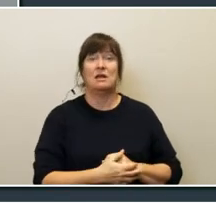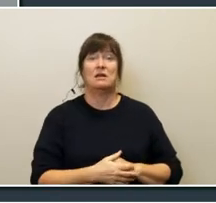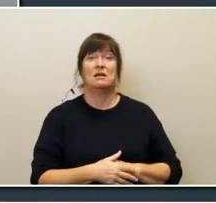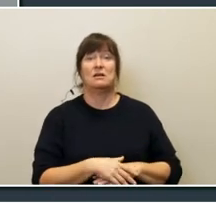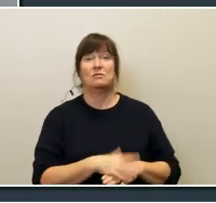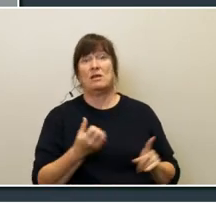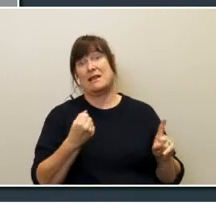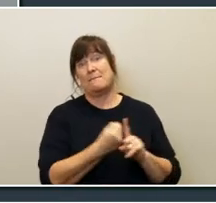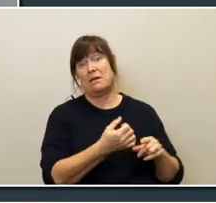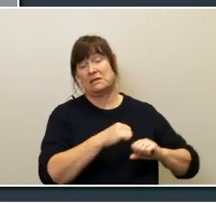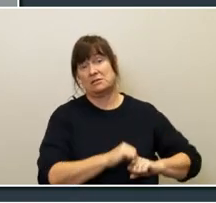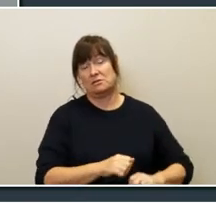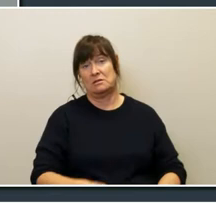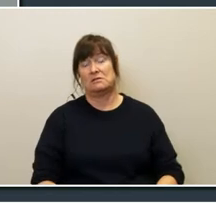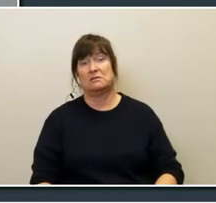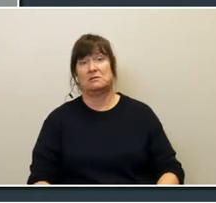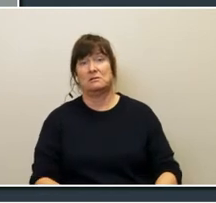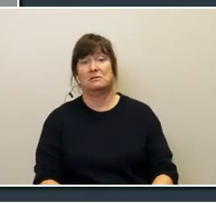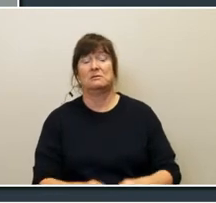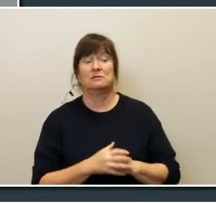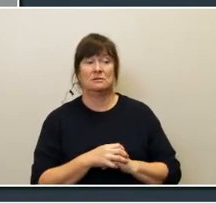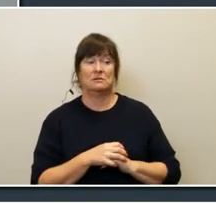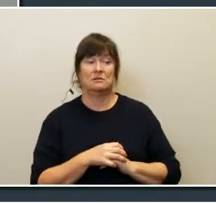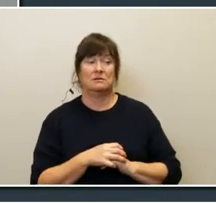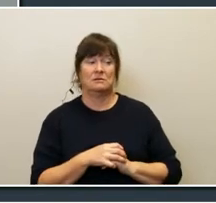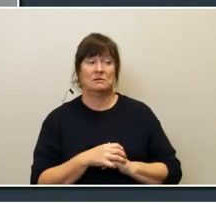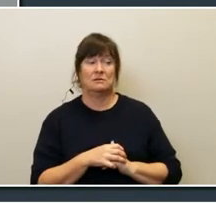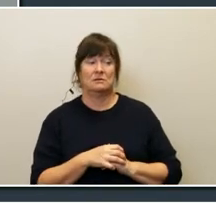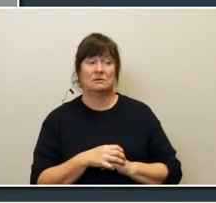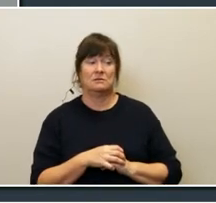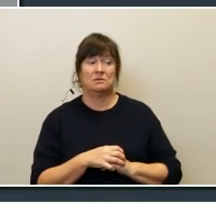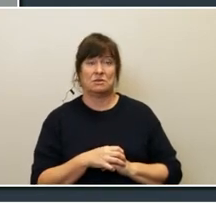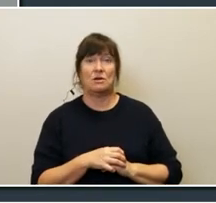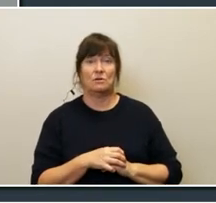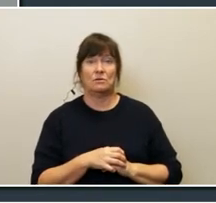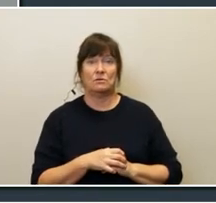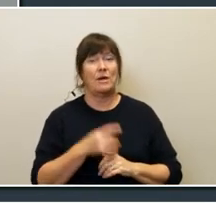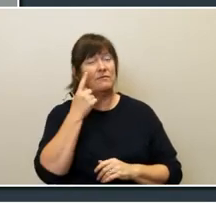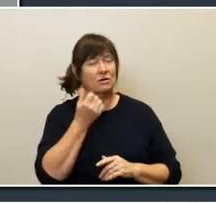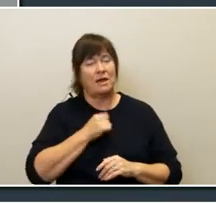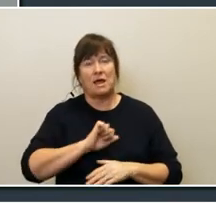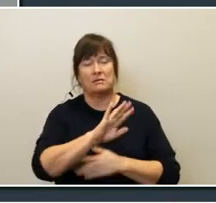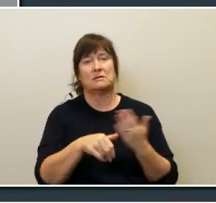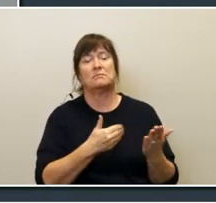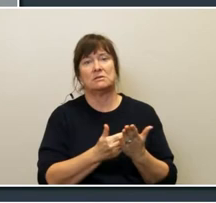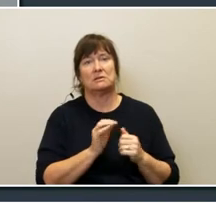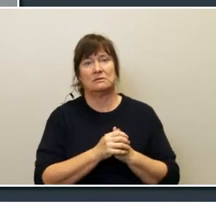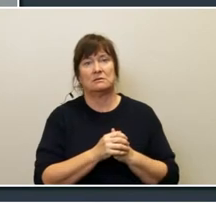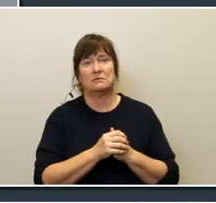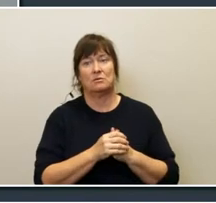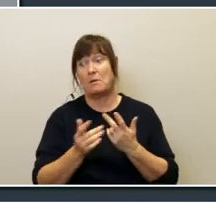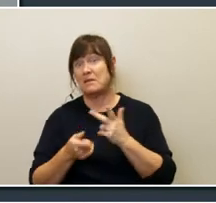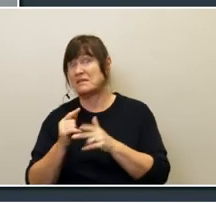really impacting students. And, yeah, so I think definitely look out at our submission and look at if there are